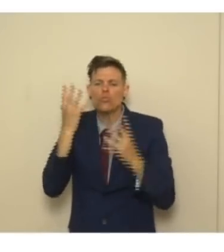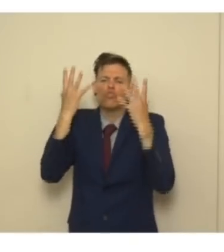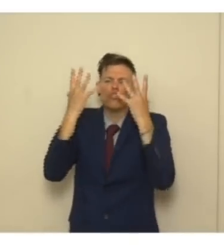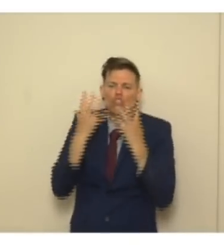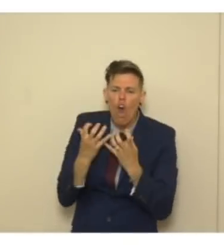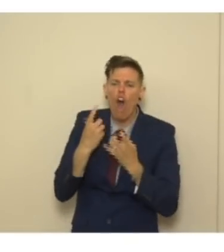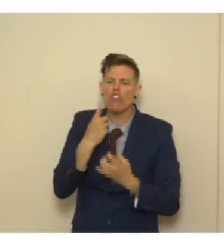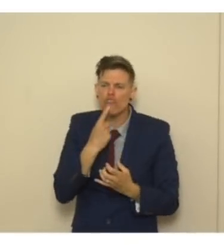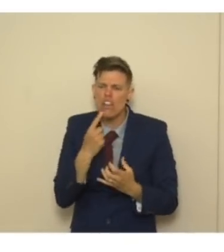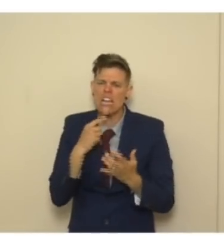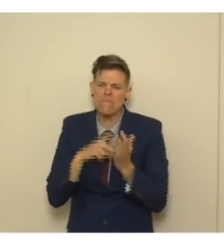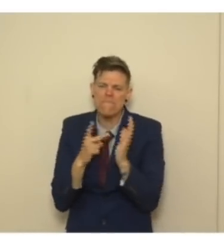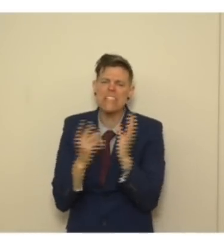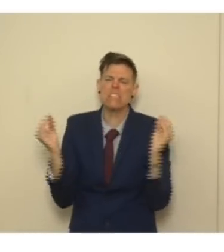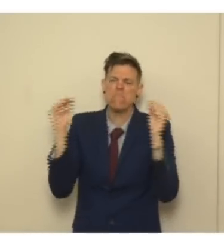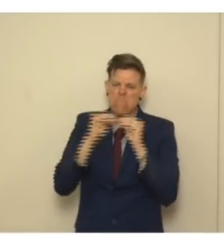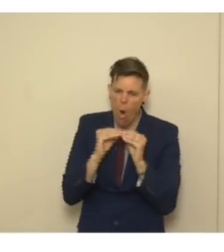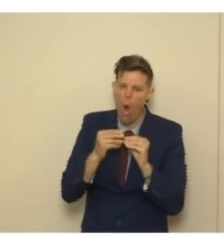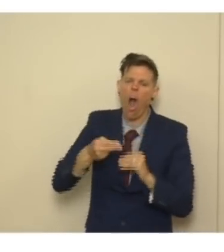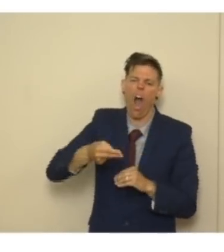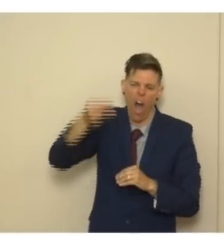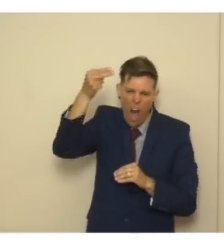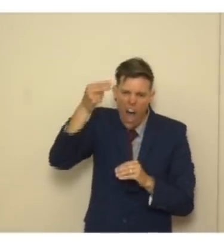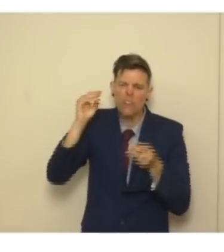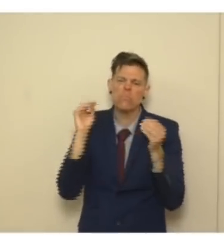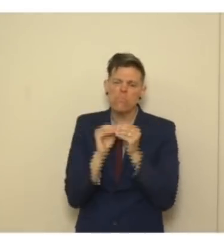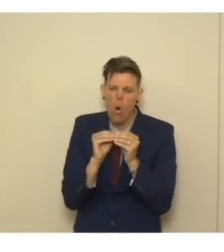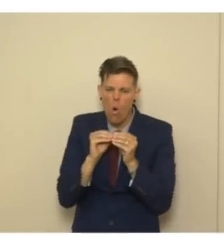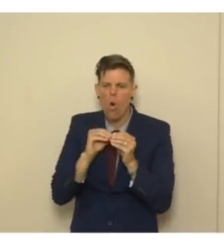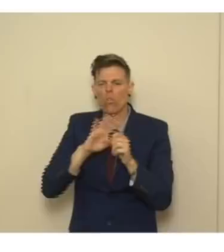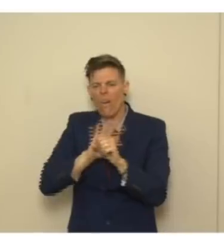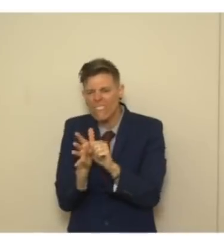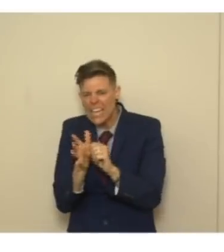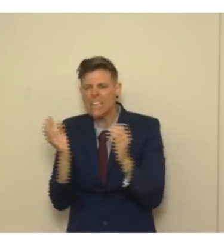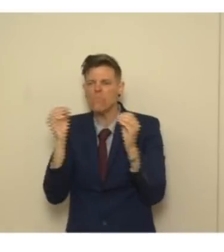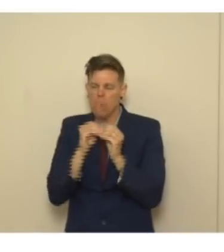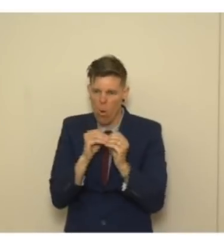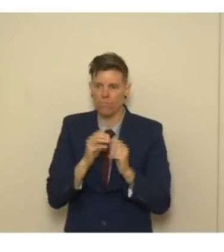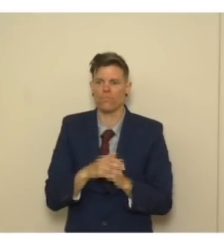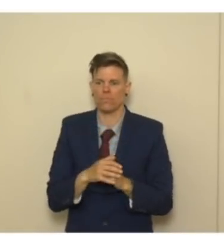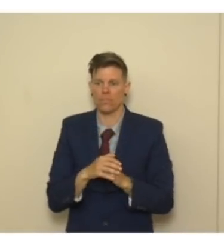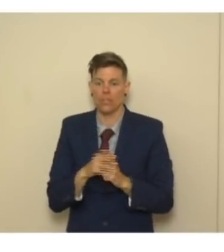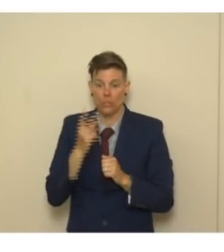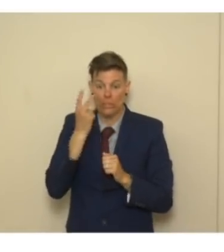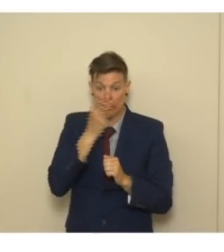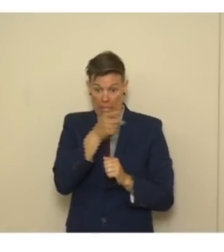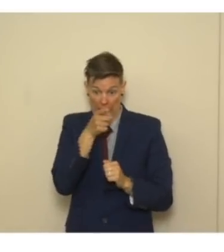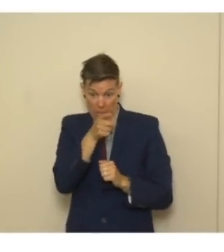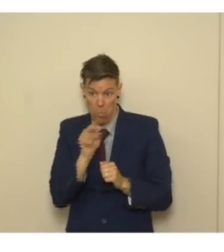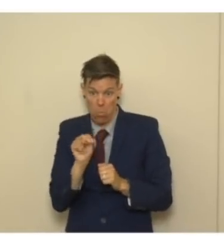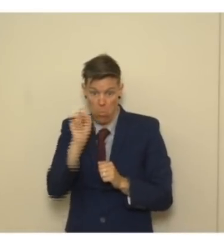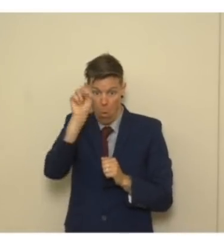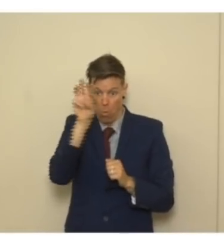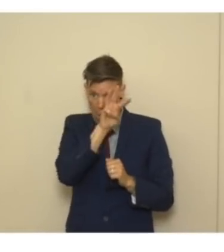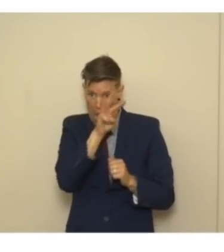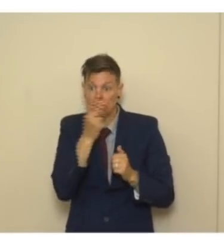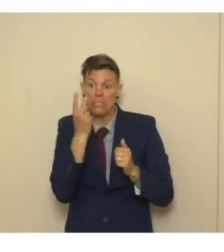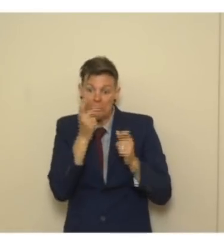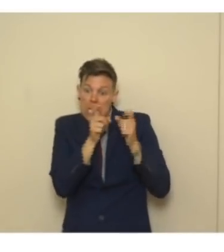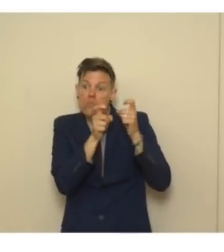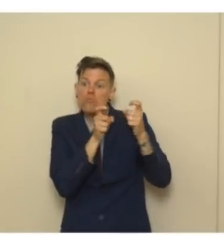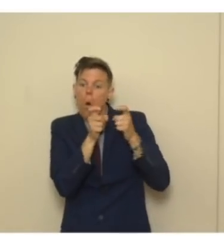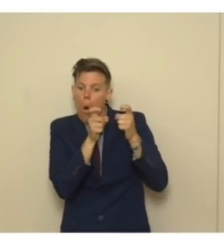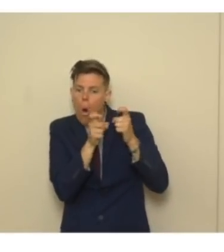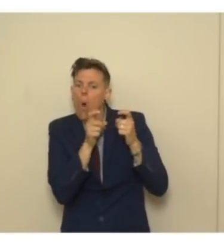gotten our pandemic under control in the Northwest, although we're watching it very closely. But we also know of cases along the Arizona border